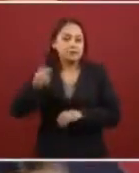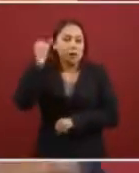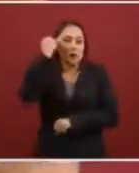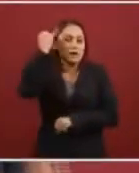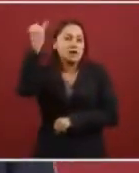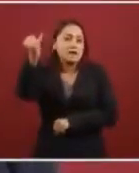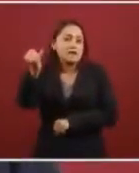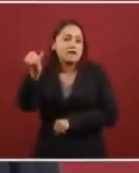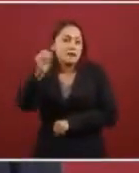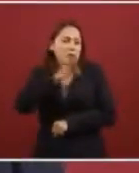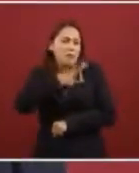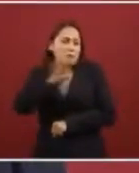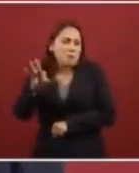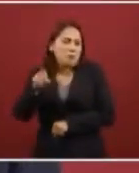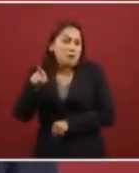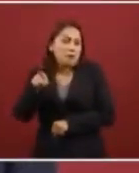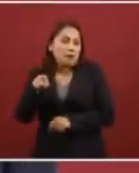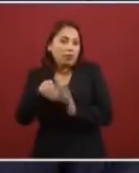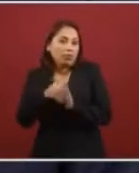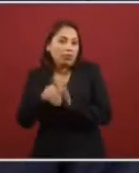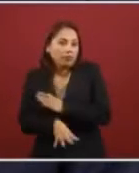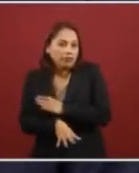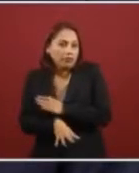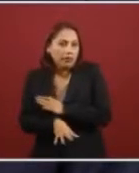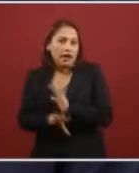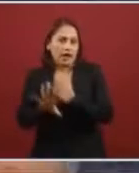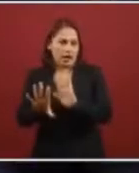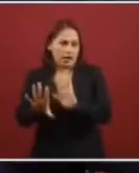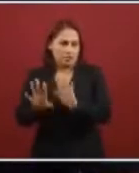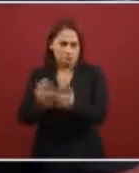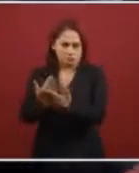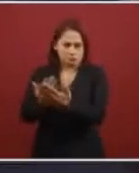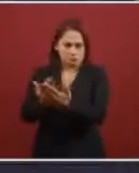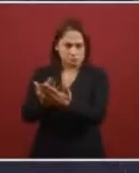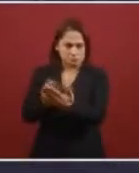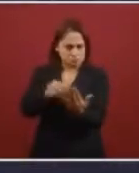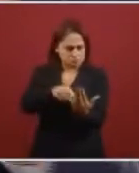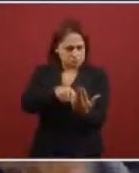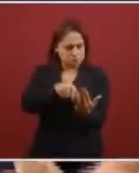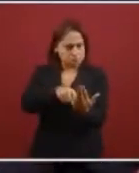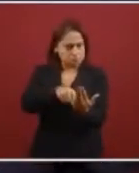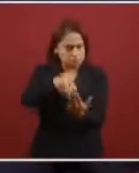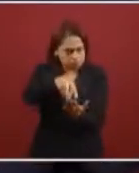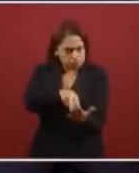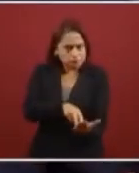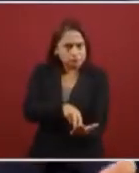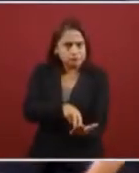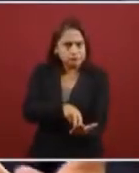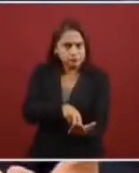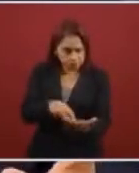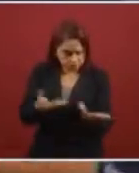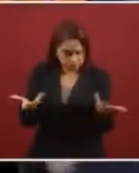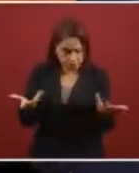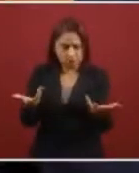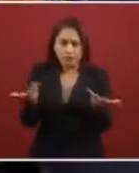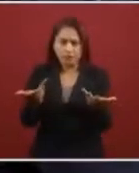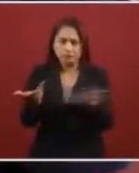that would, lo vamos a corregir. They would give some kind of interpretation that we're going to correct it.